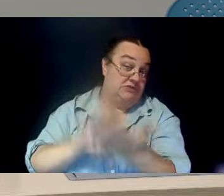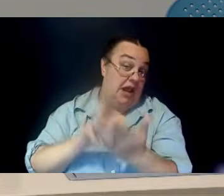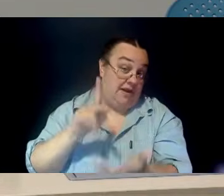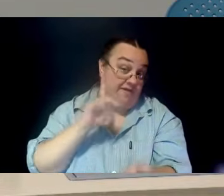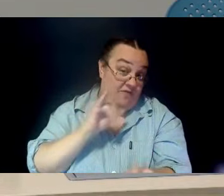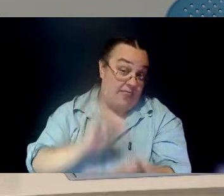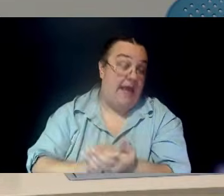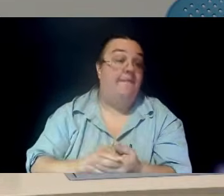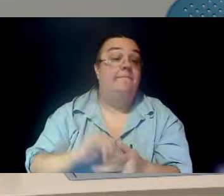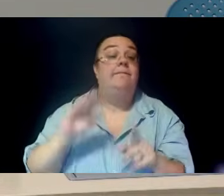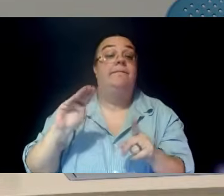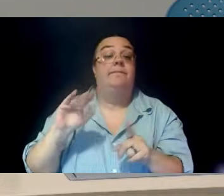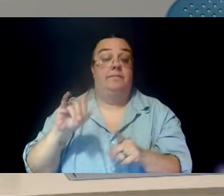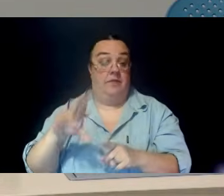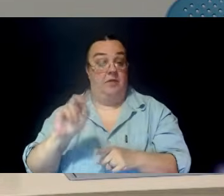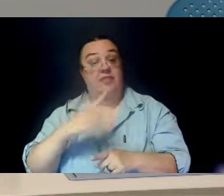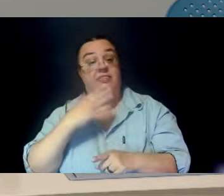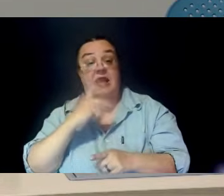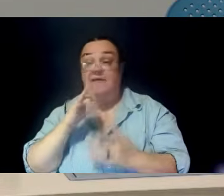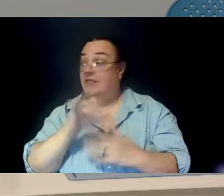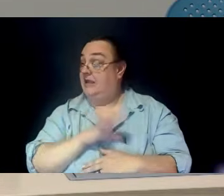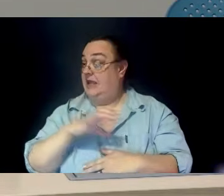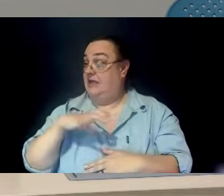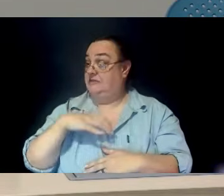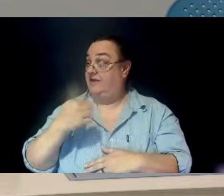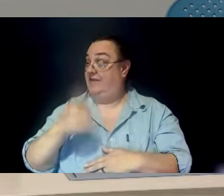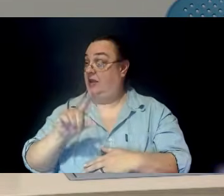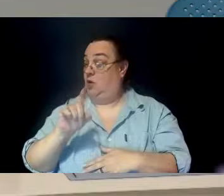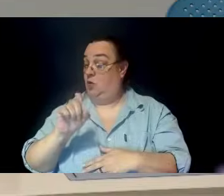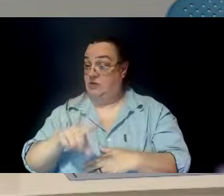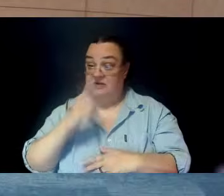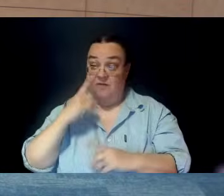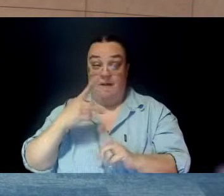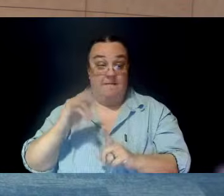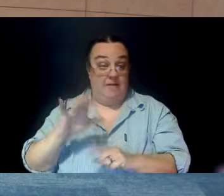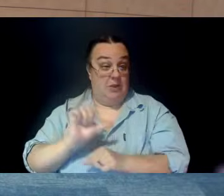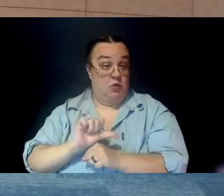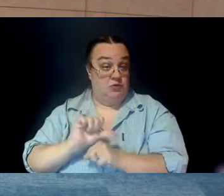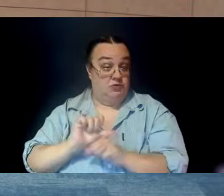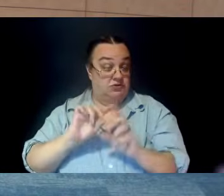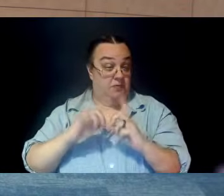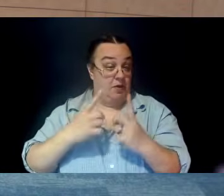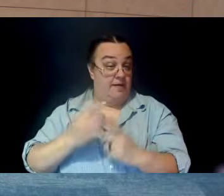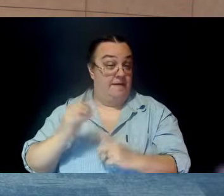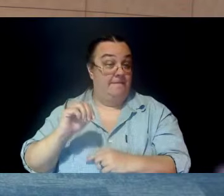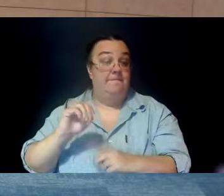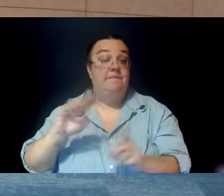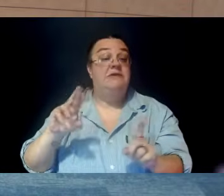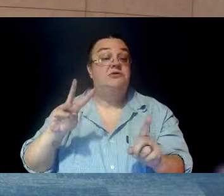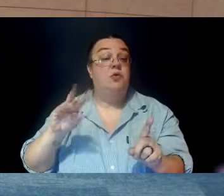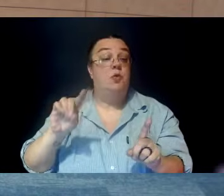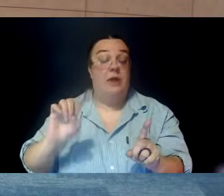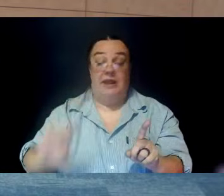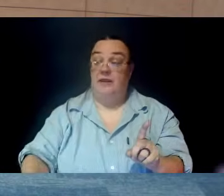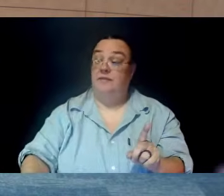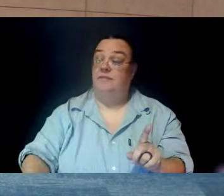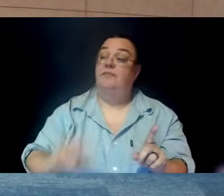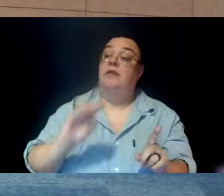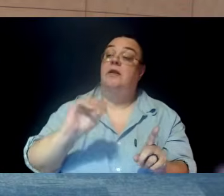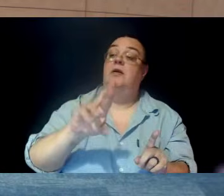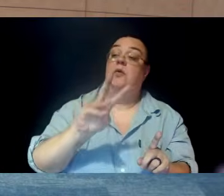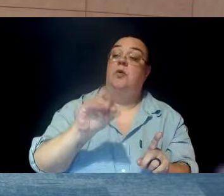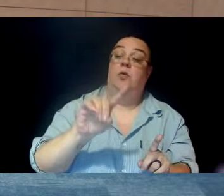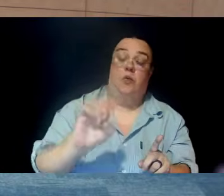All right. Thank you for that. Council, any questions for the Public Works Department? Mr. Wade. Yeah, I just want to